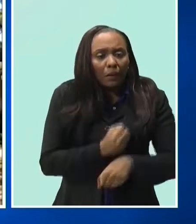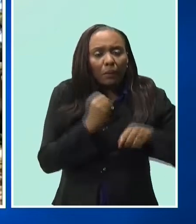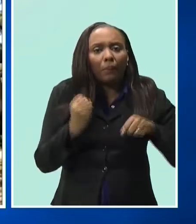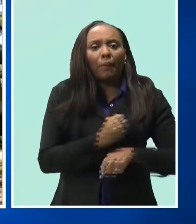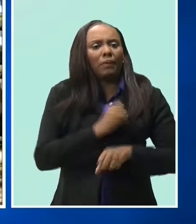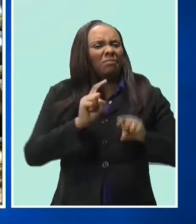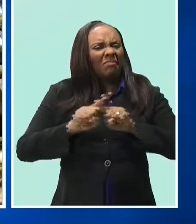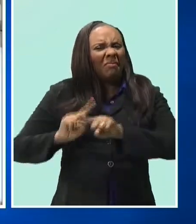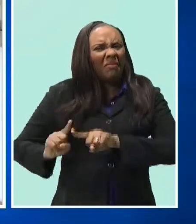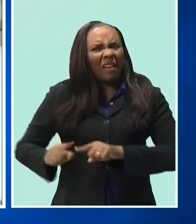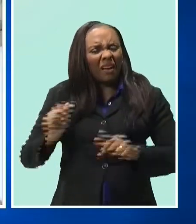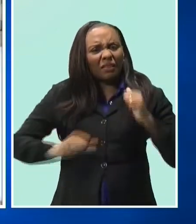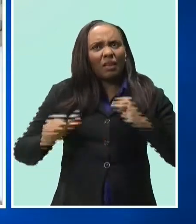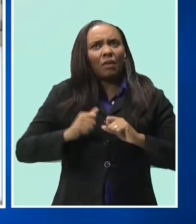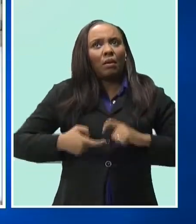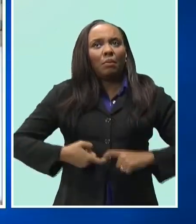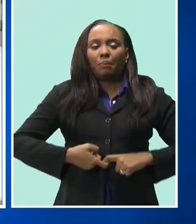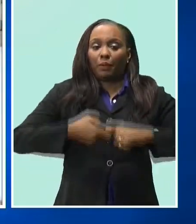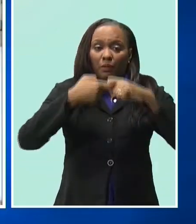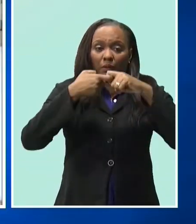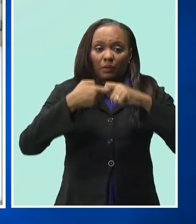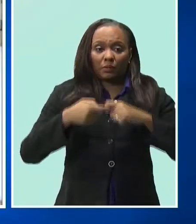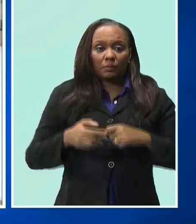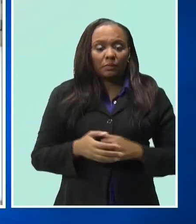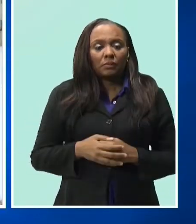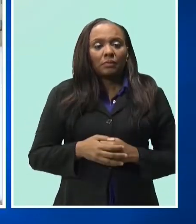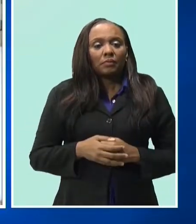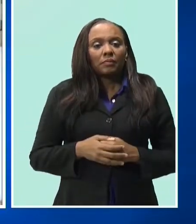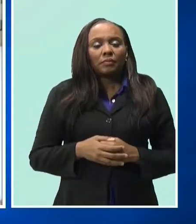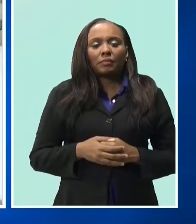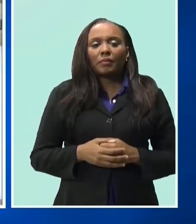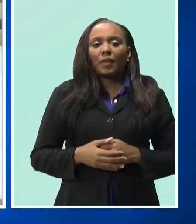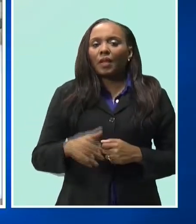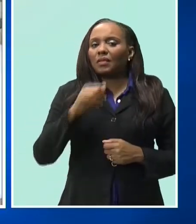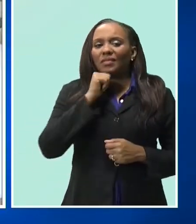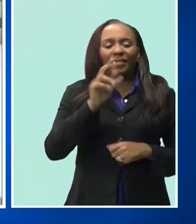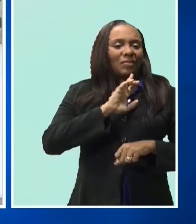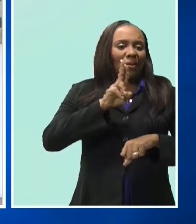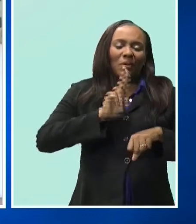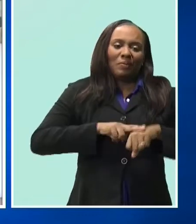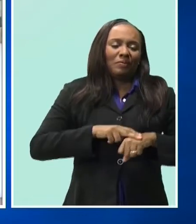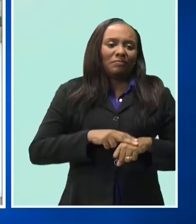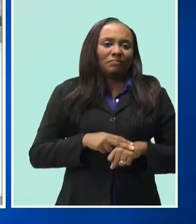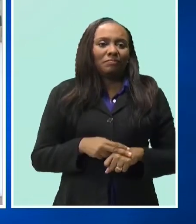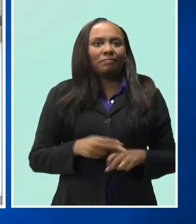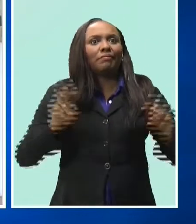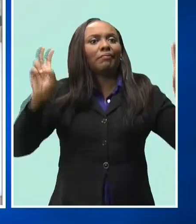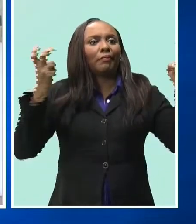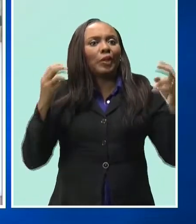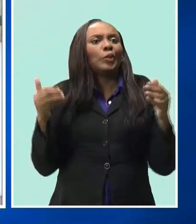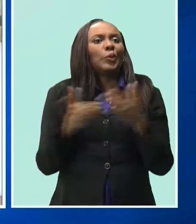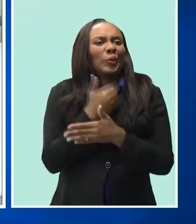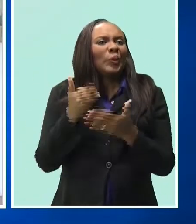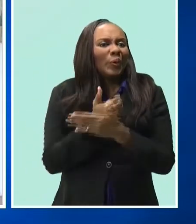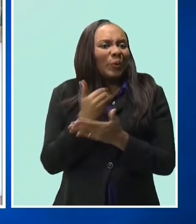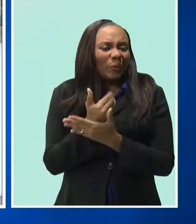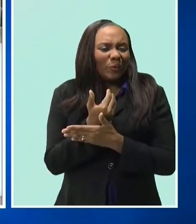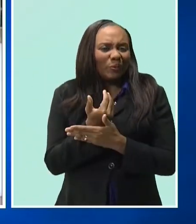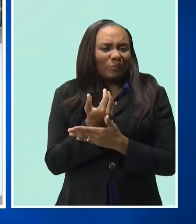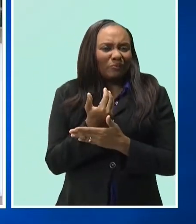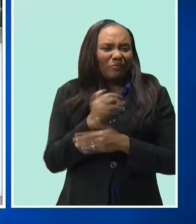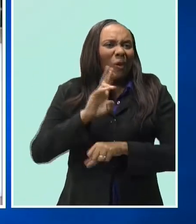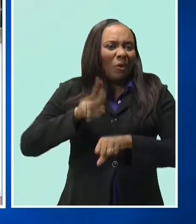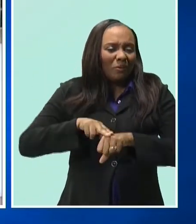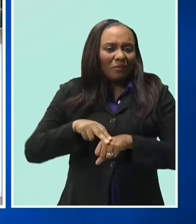pause. We are now embracing a new normal, and that new normal for us means that pretty much as of